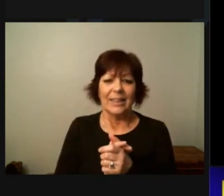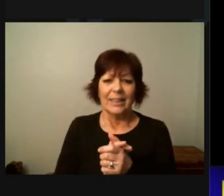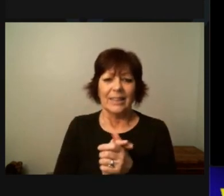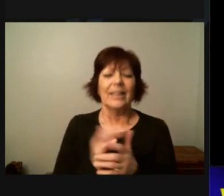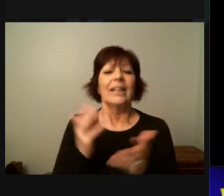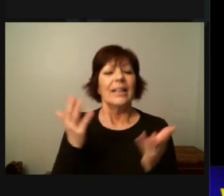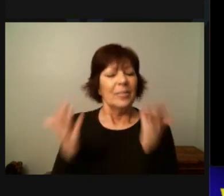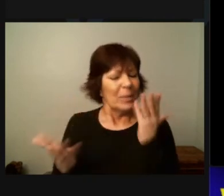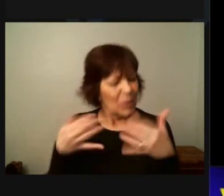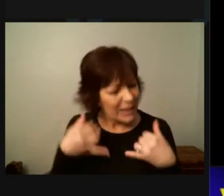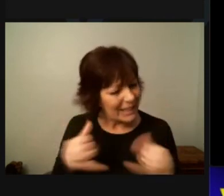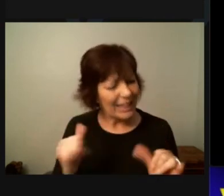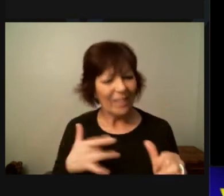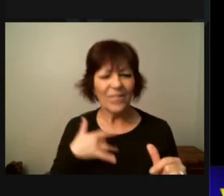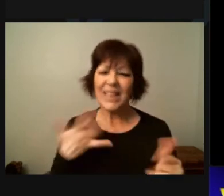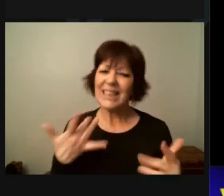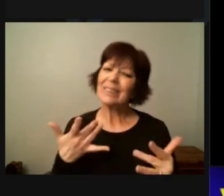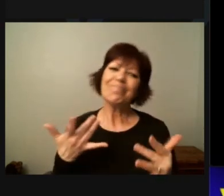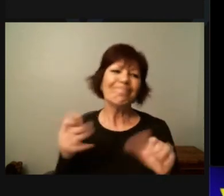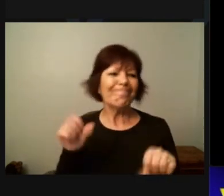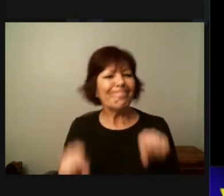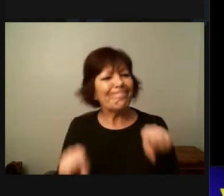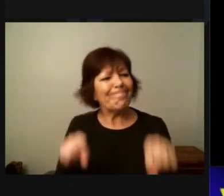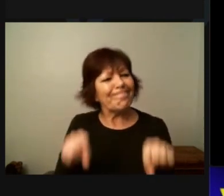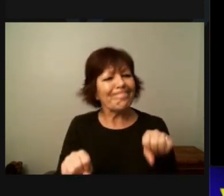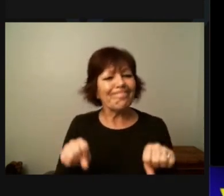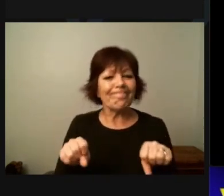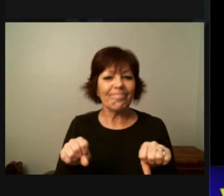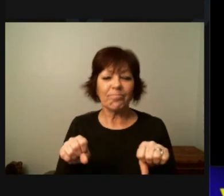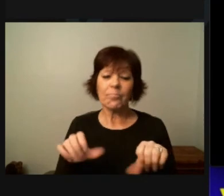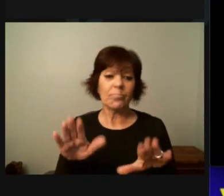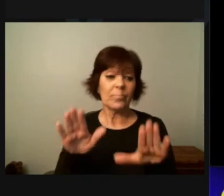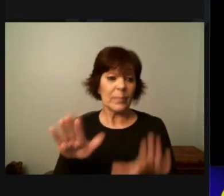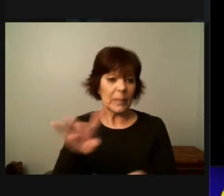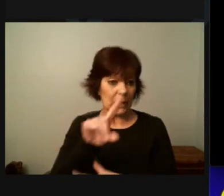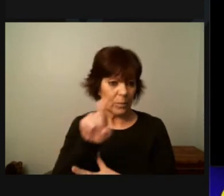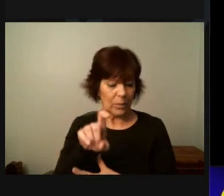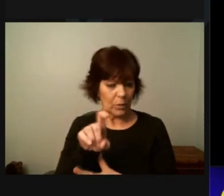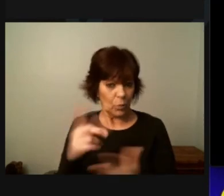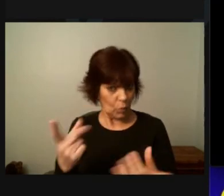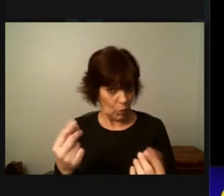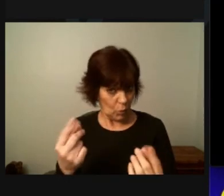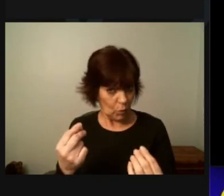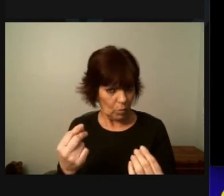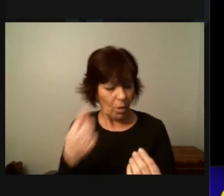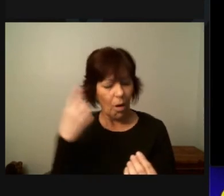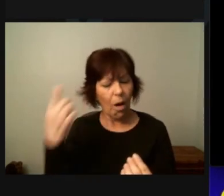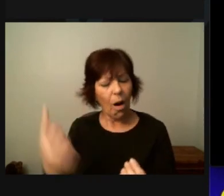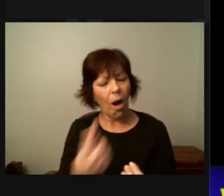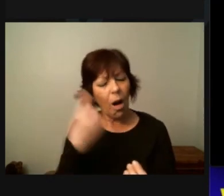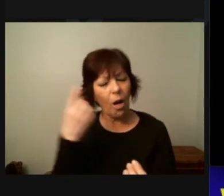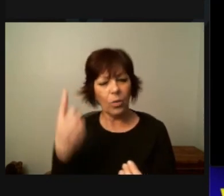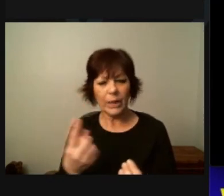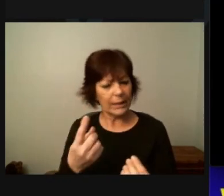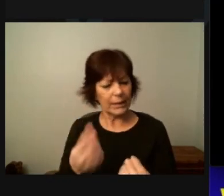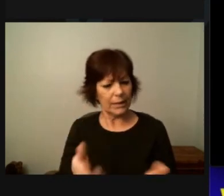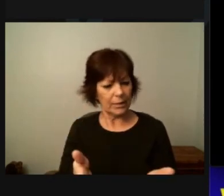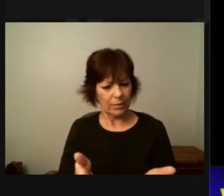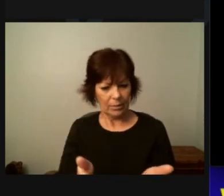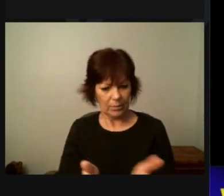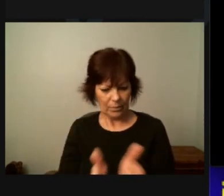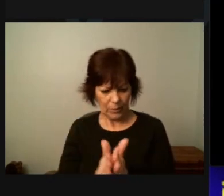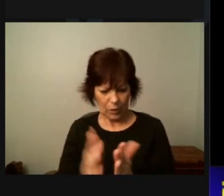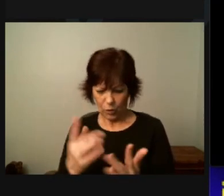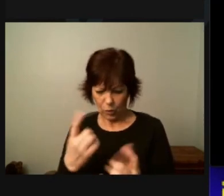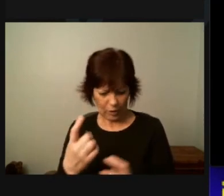explanations that we've shared with you. You know what? It's an excellent question. You should always question what's going to go in your body.